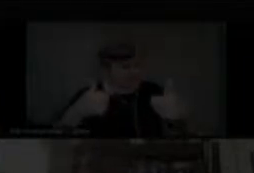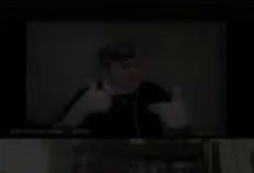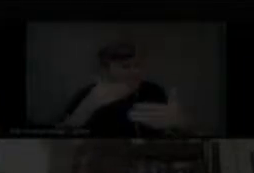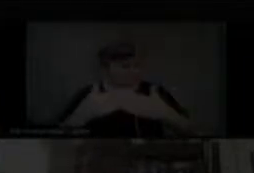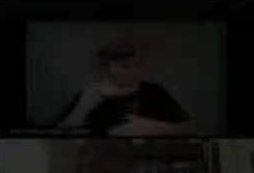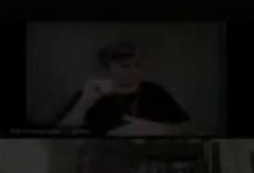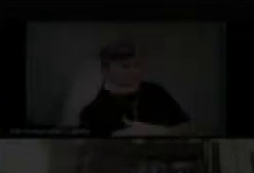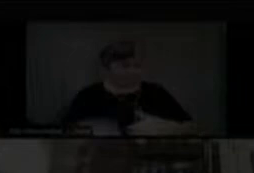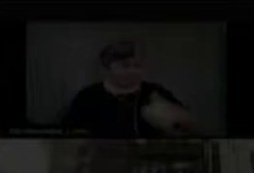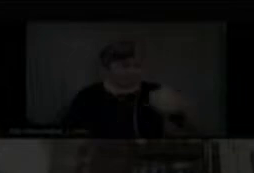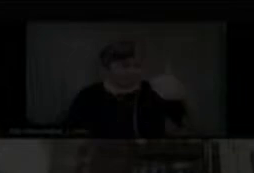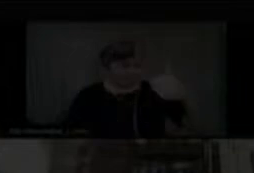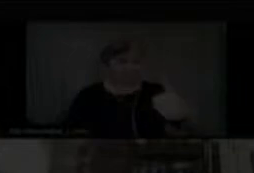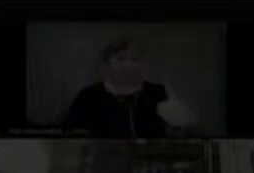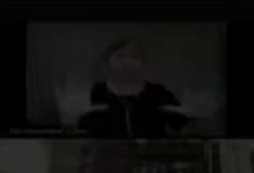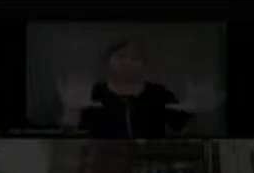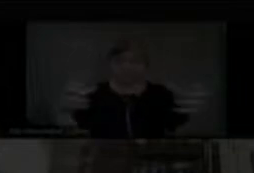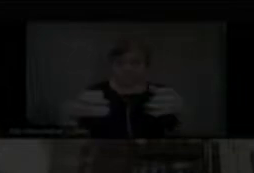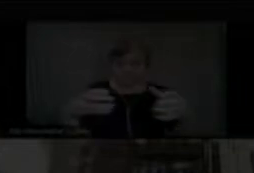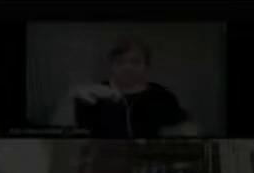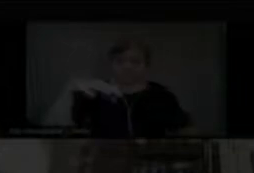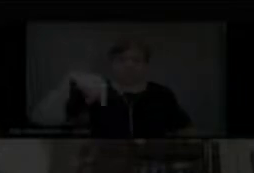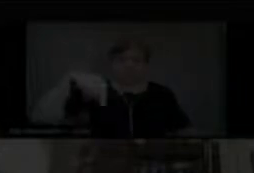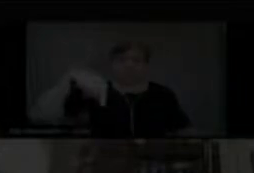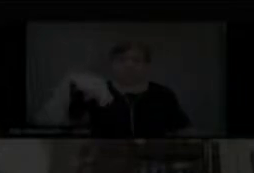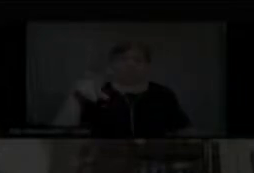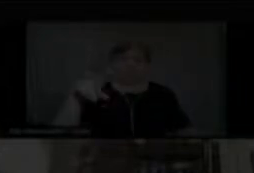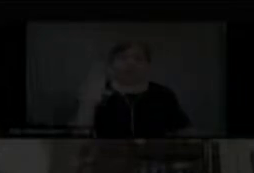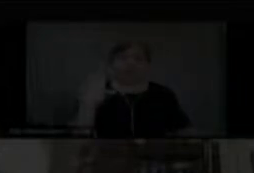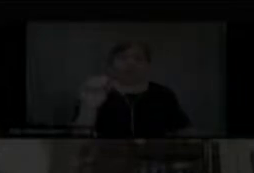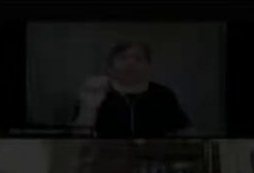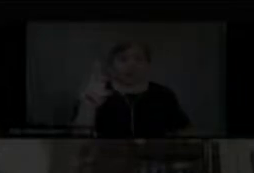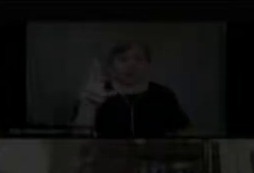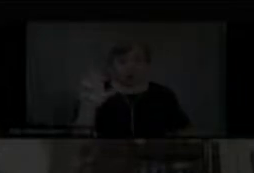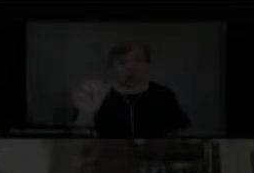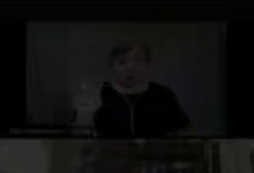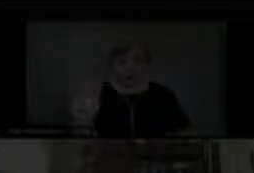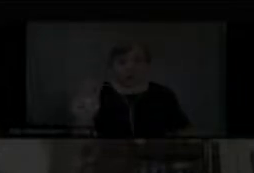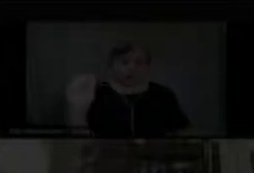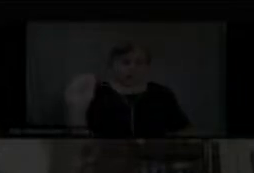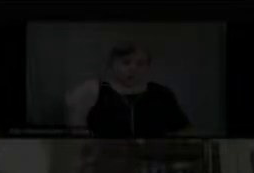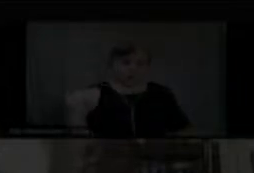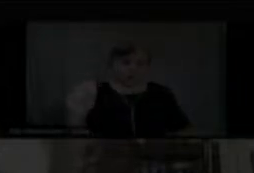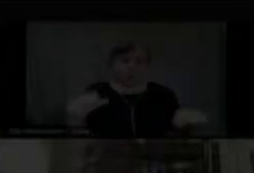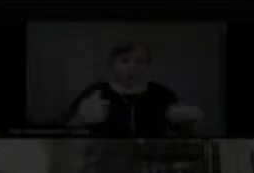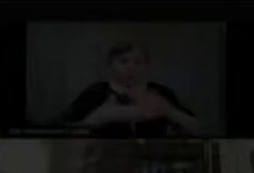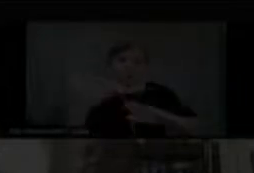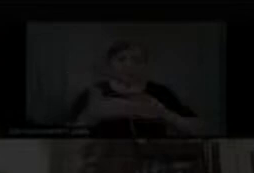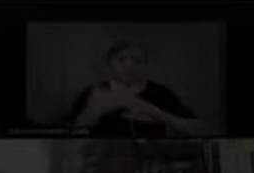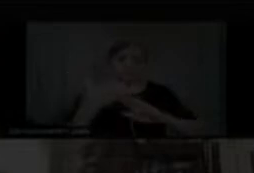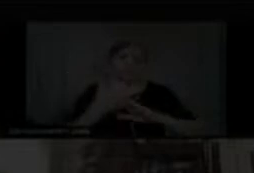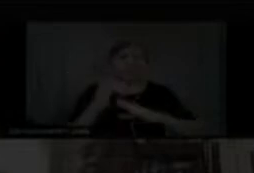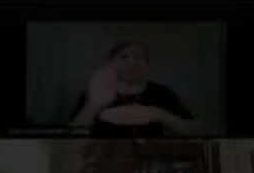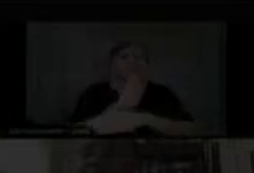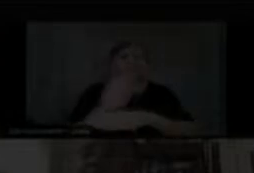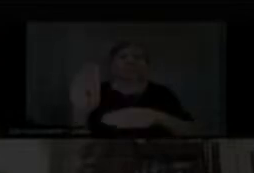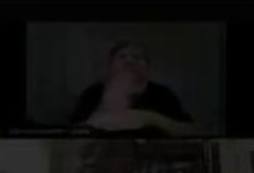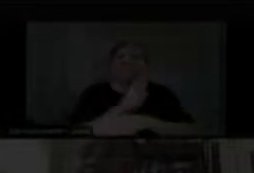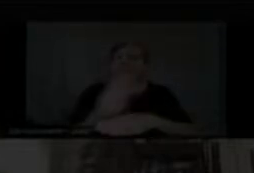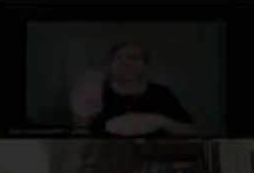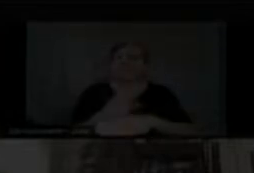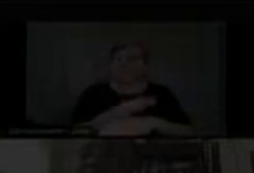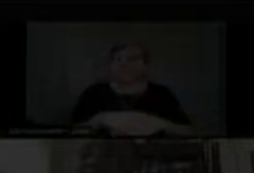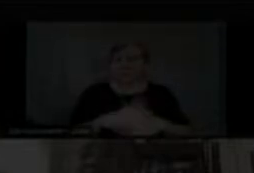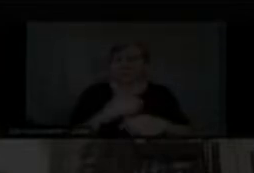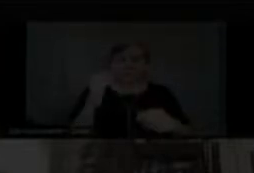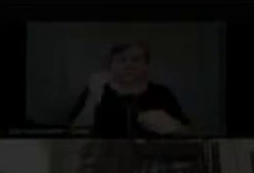have quorum sufficient to conduct business? We will now proceed to who we should probably add to the